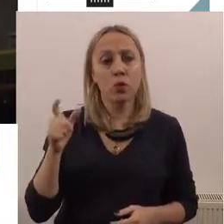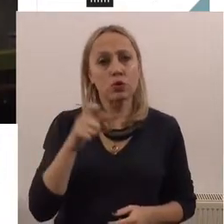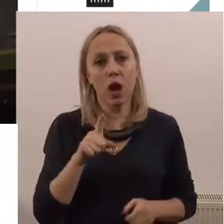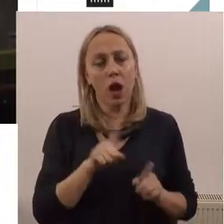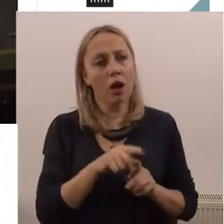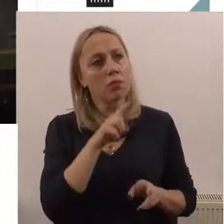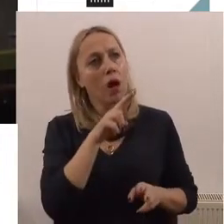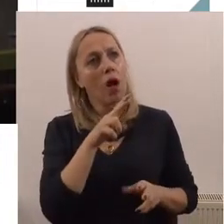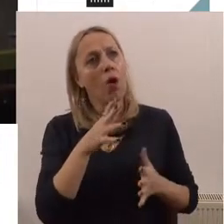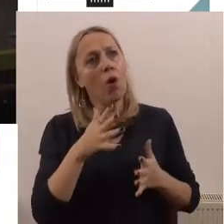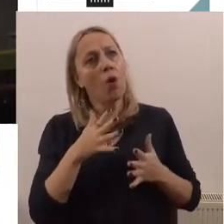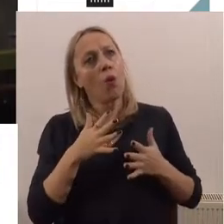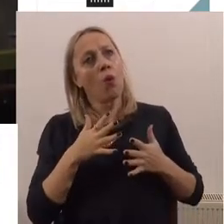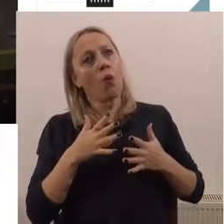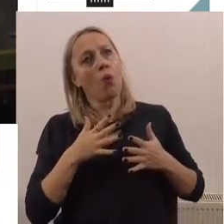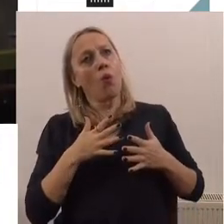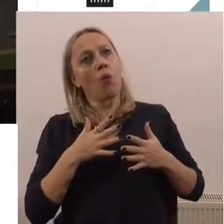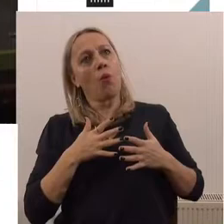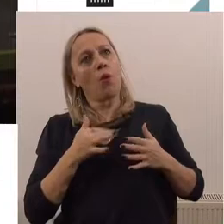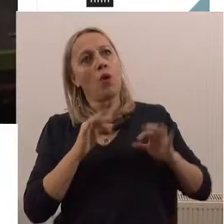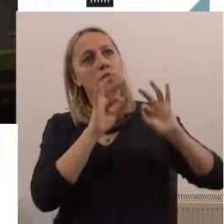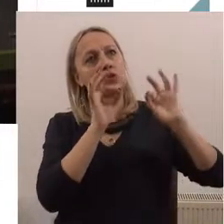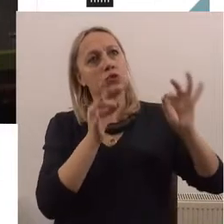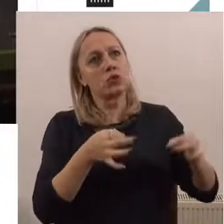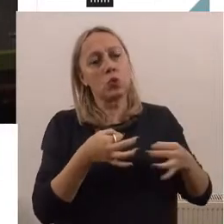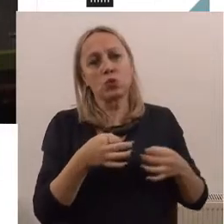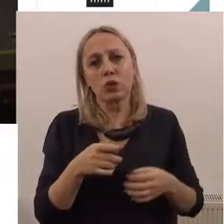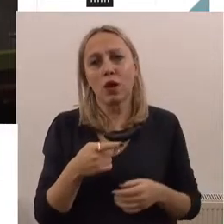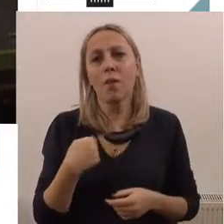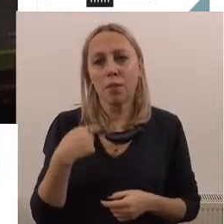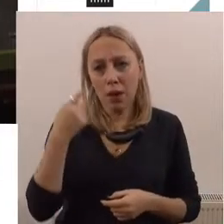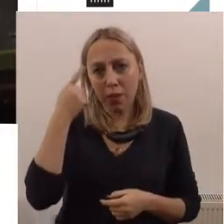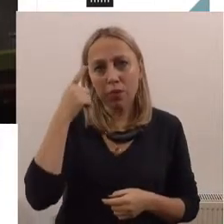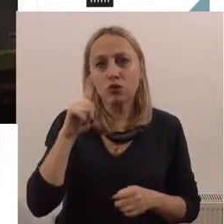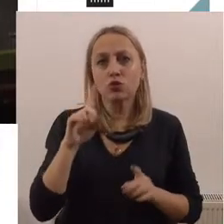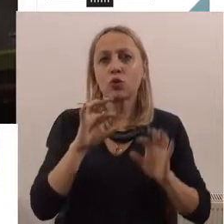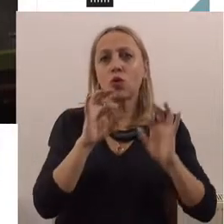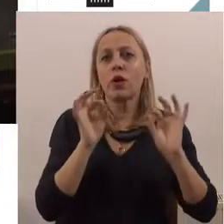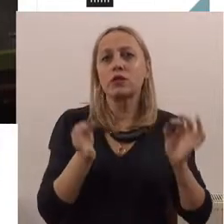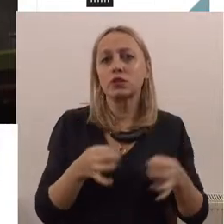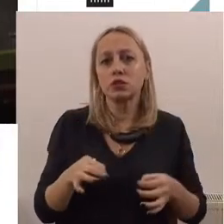certain art object is more important than the guest.